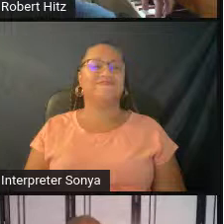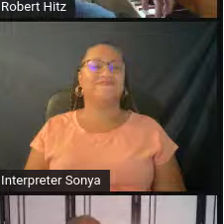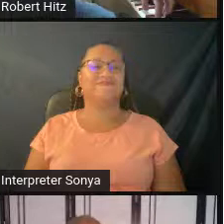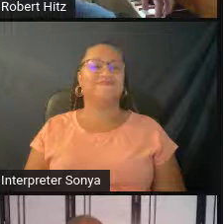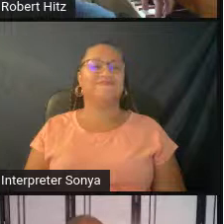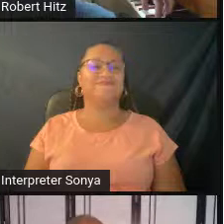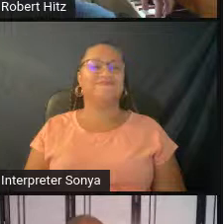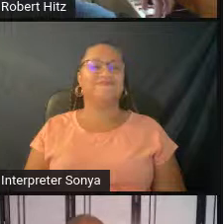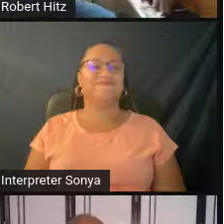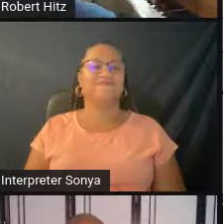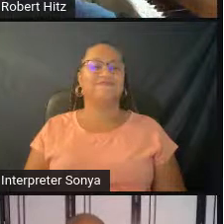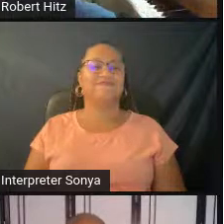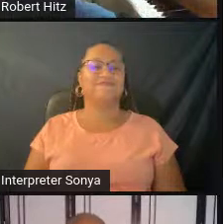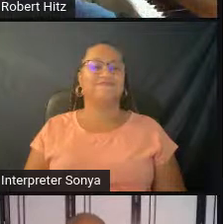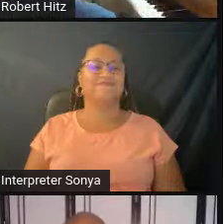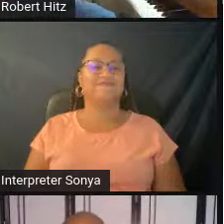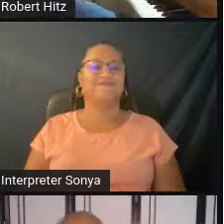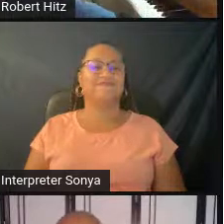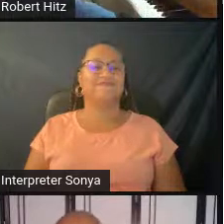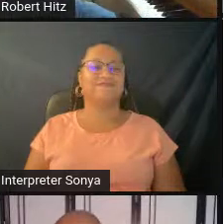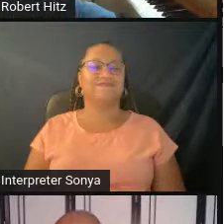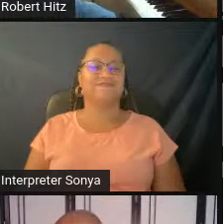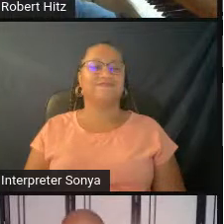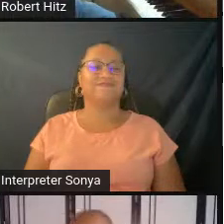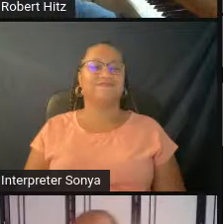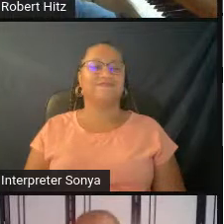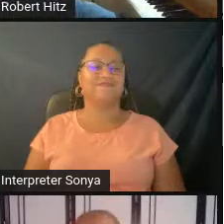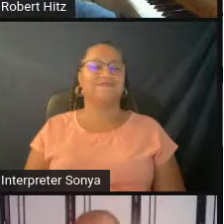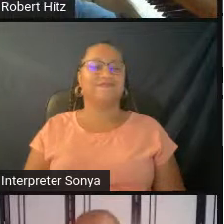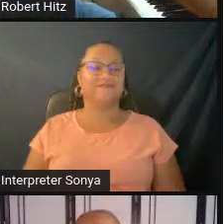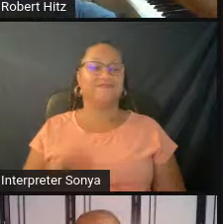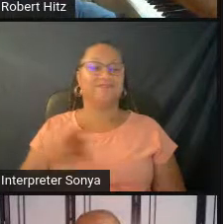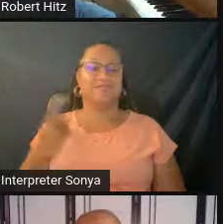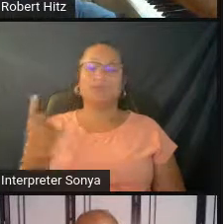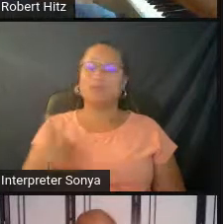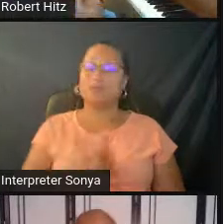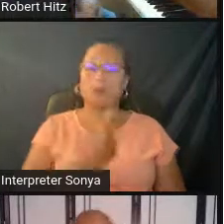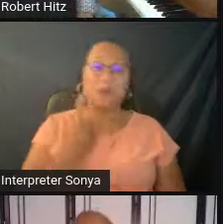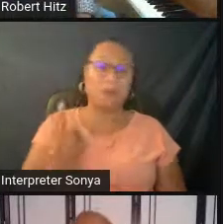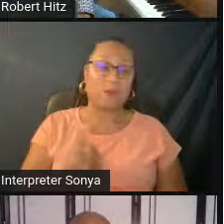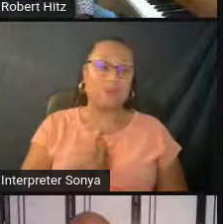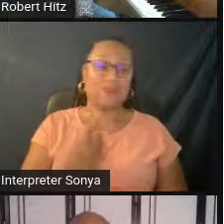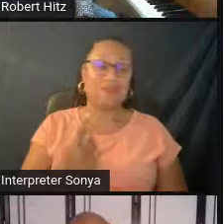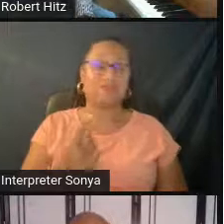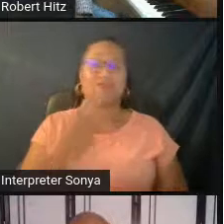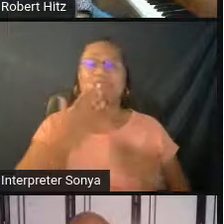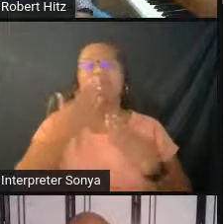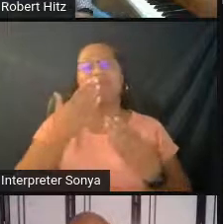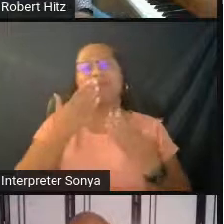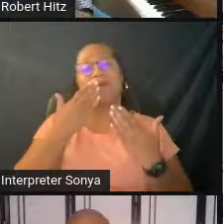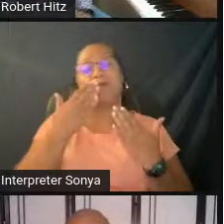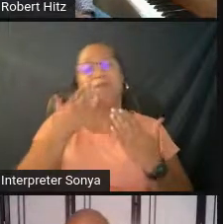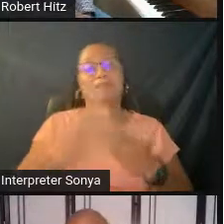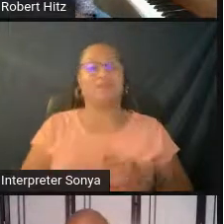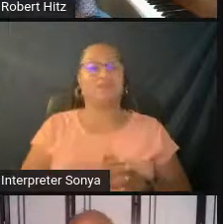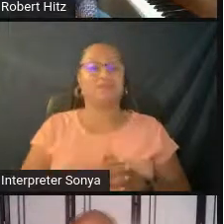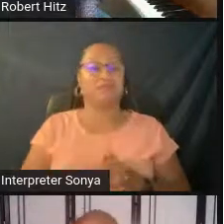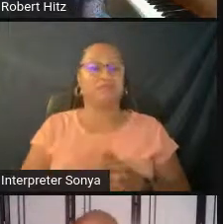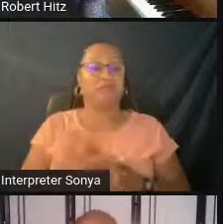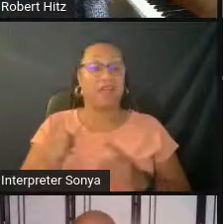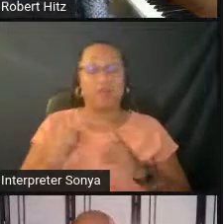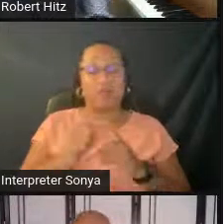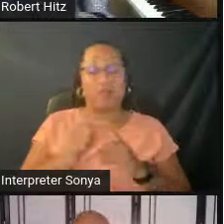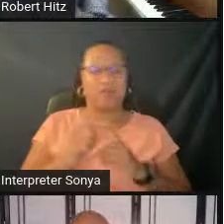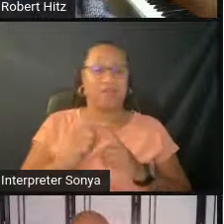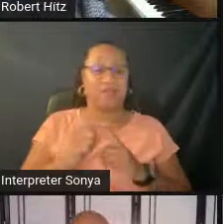As always, Thank you. And in the words